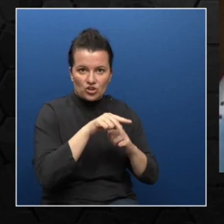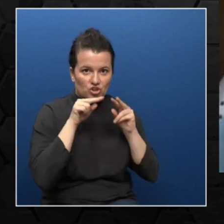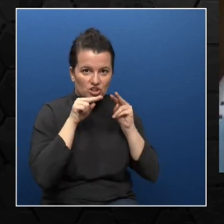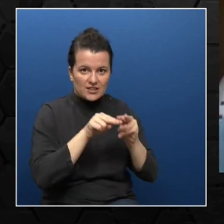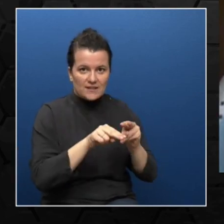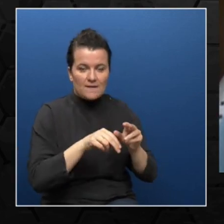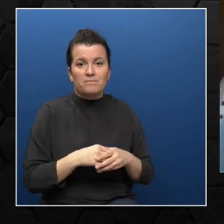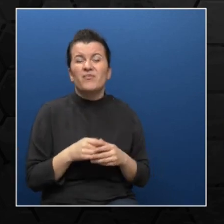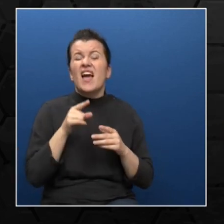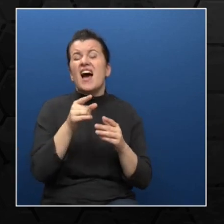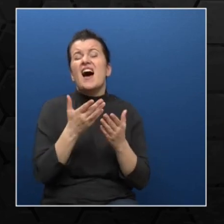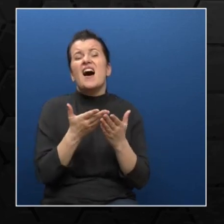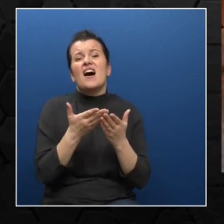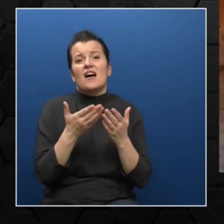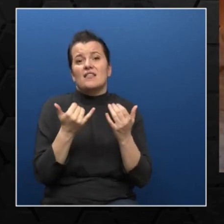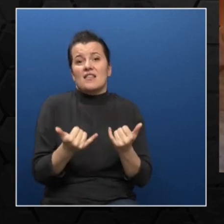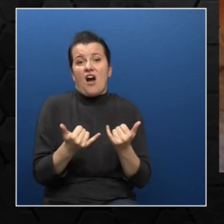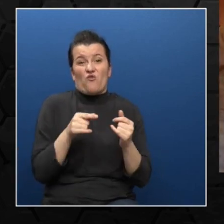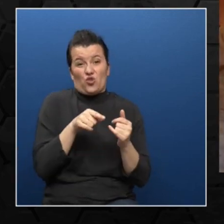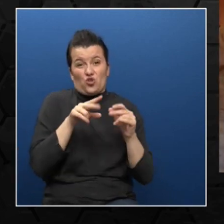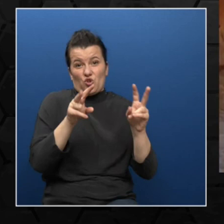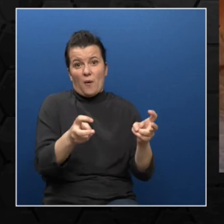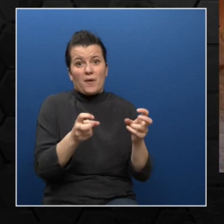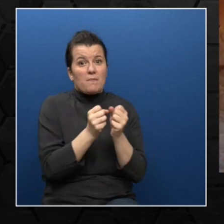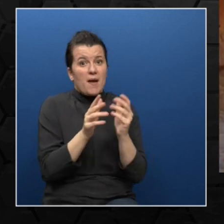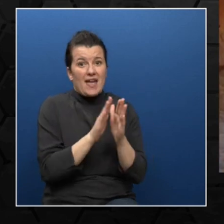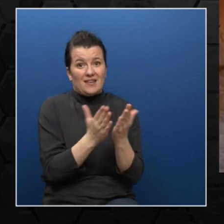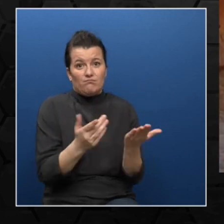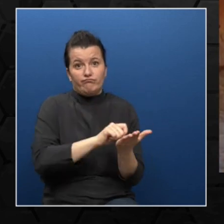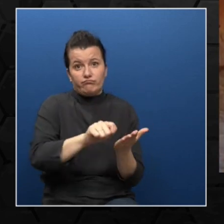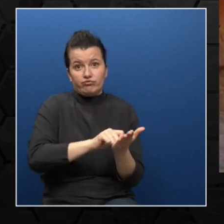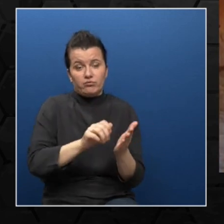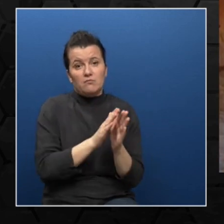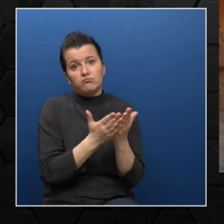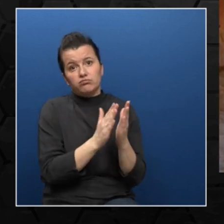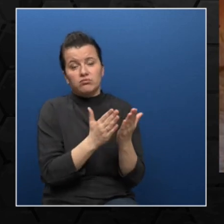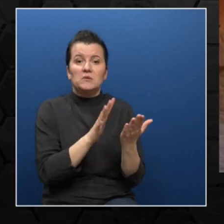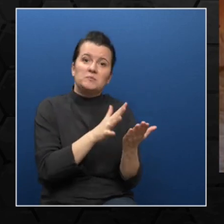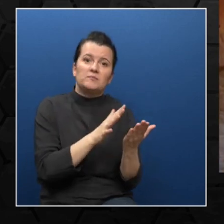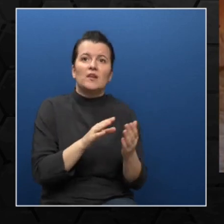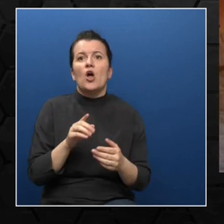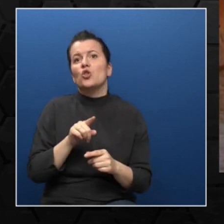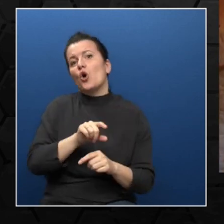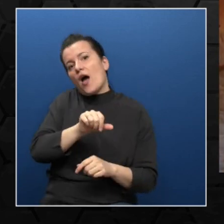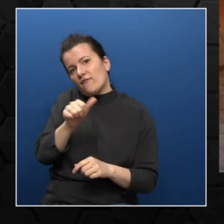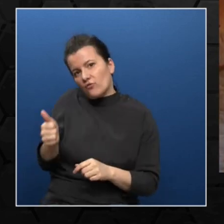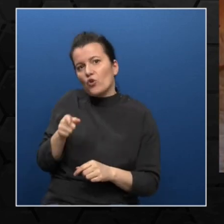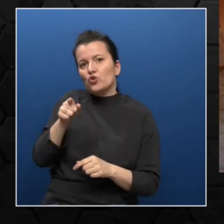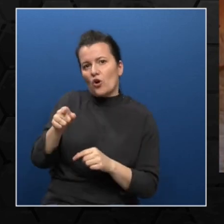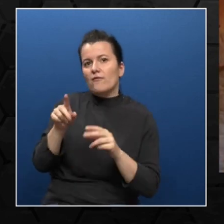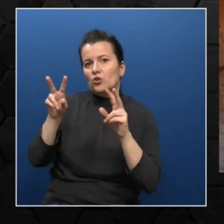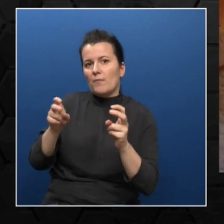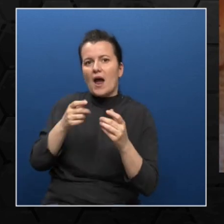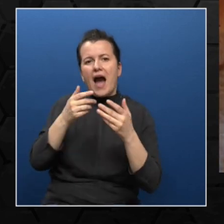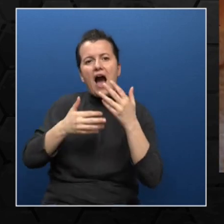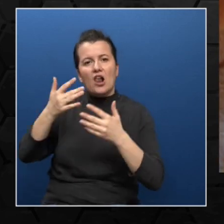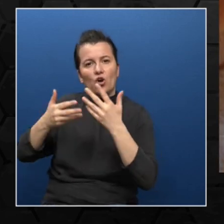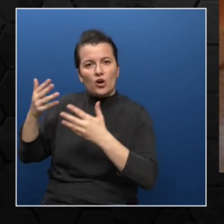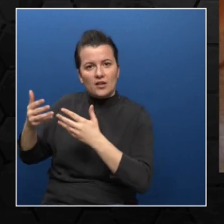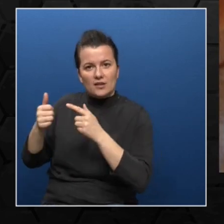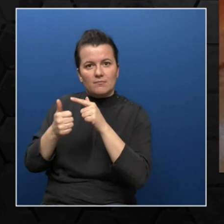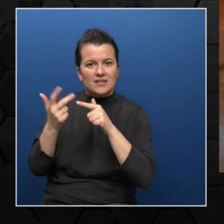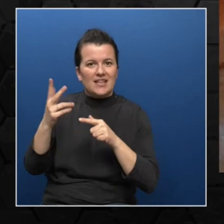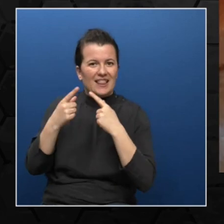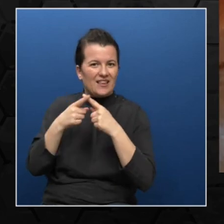material for that topic. But there is quite a lot of material on bio-inspired algorithms and how they solve just engineering